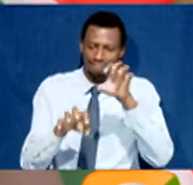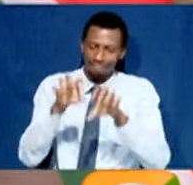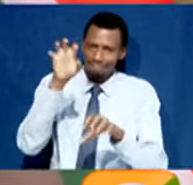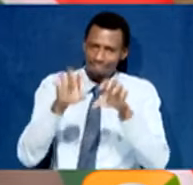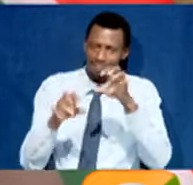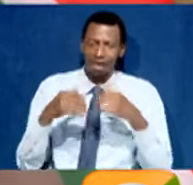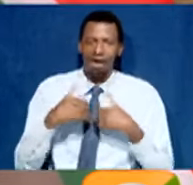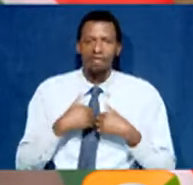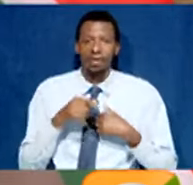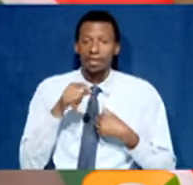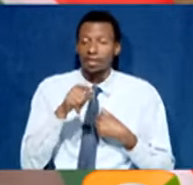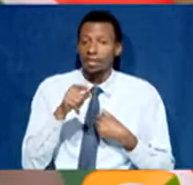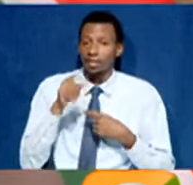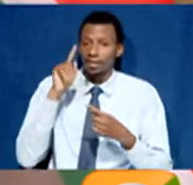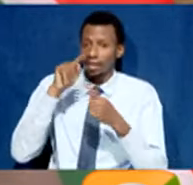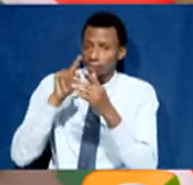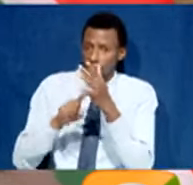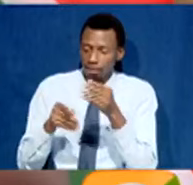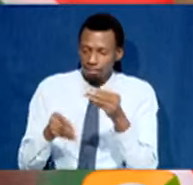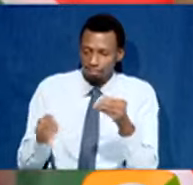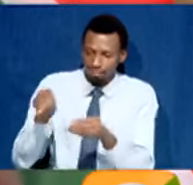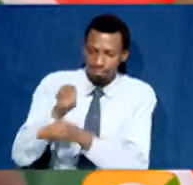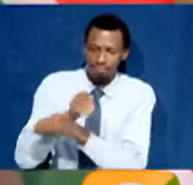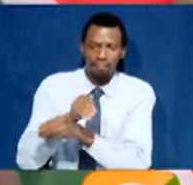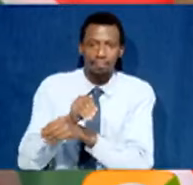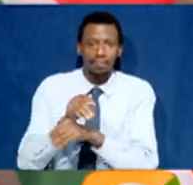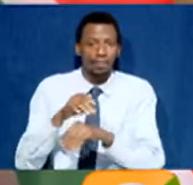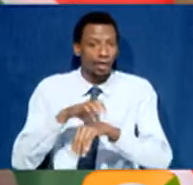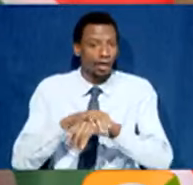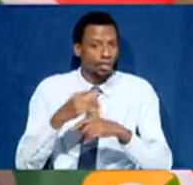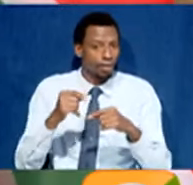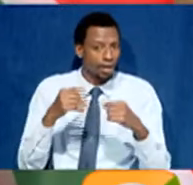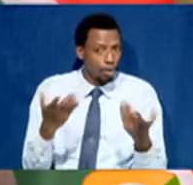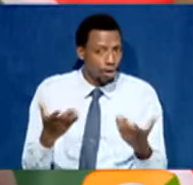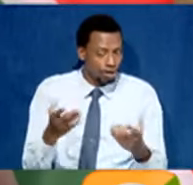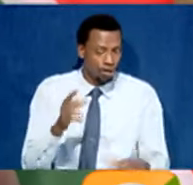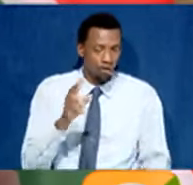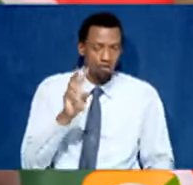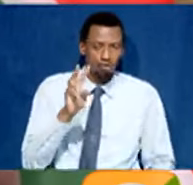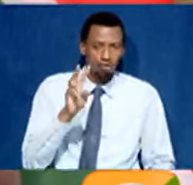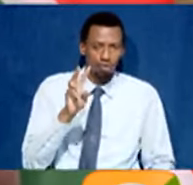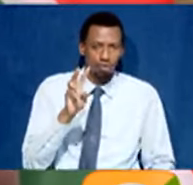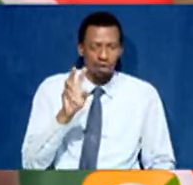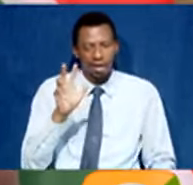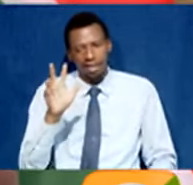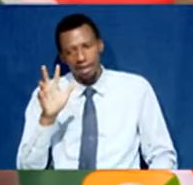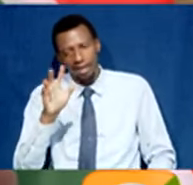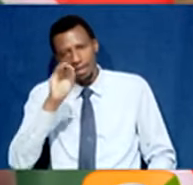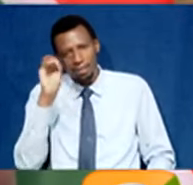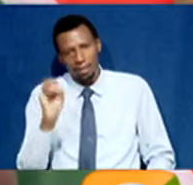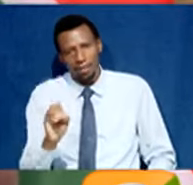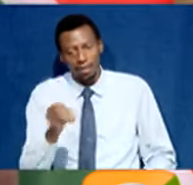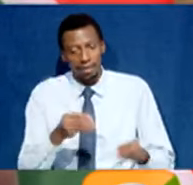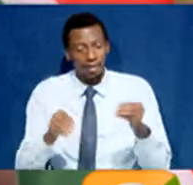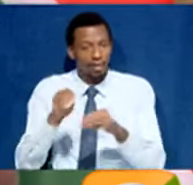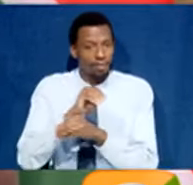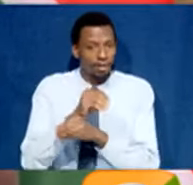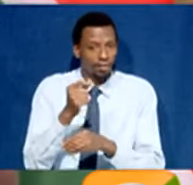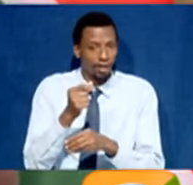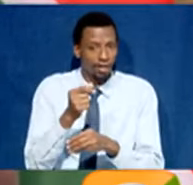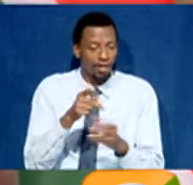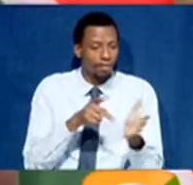actually replace. We are getting money at 2-3%. We are replacing it with money we are paying